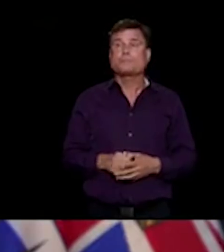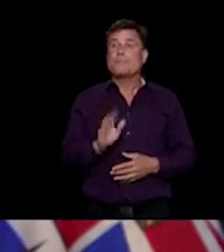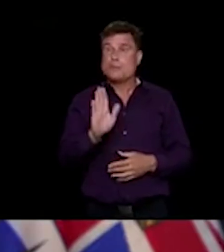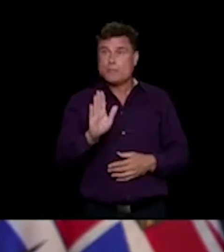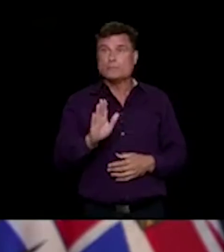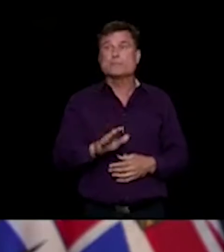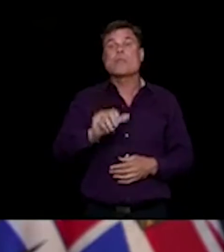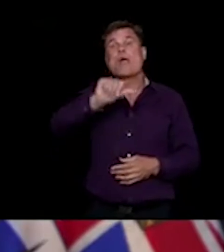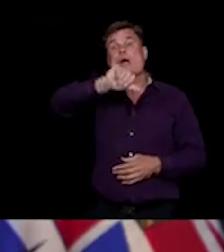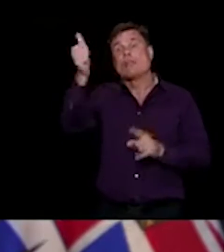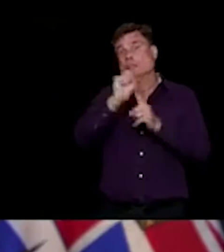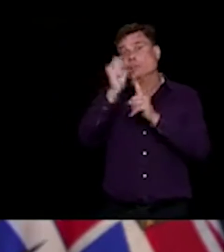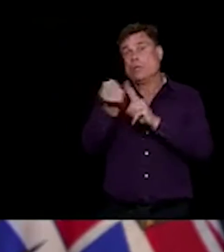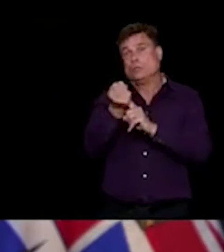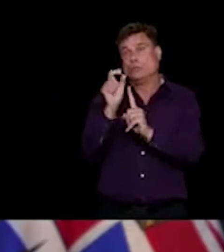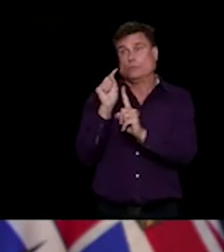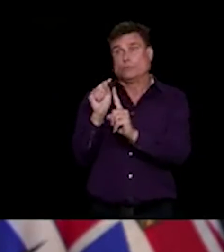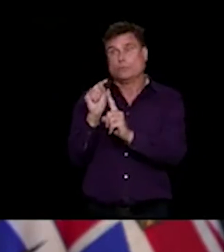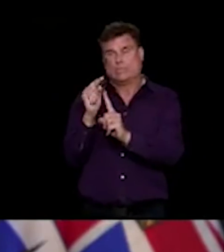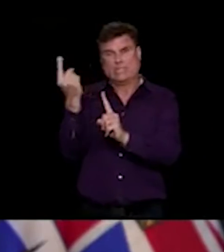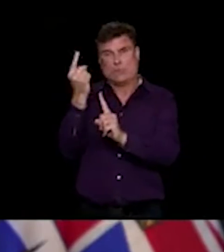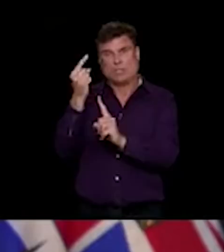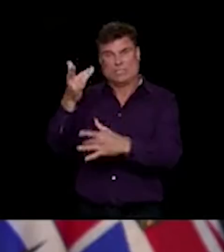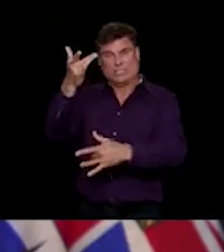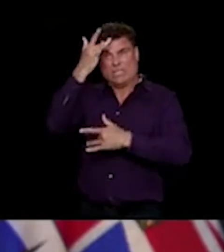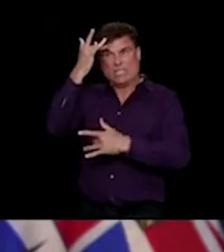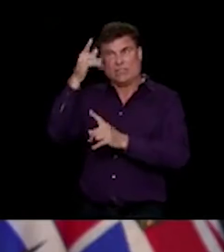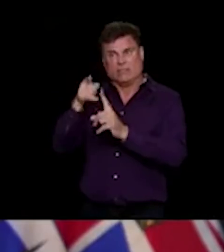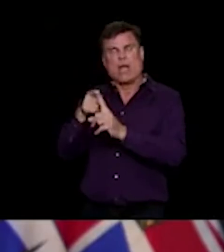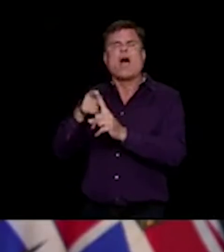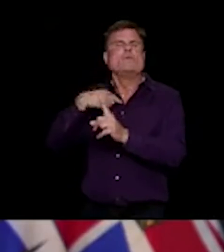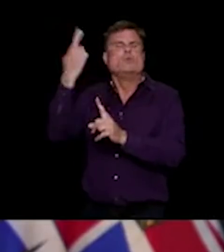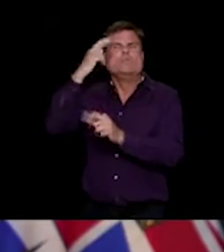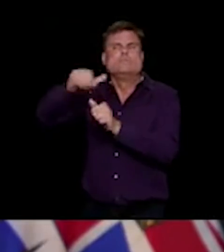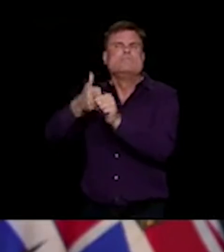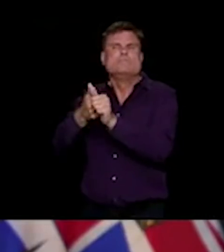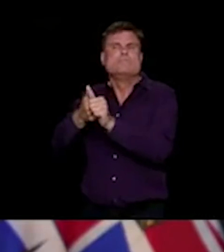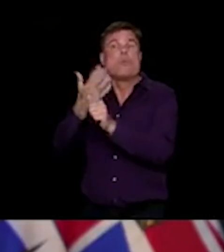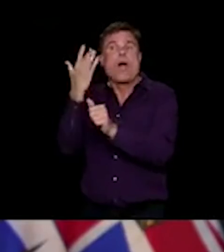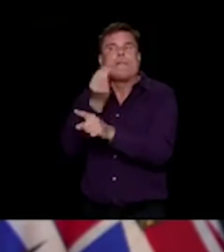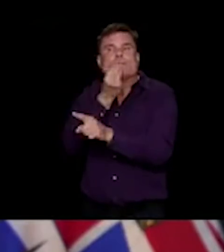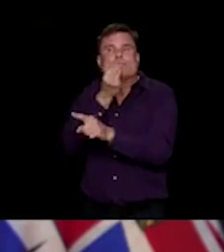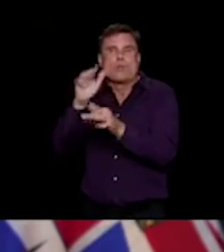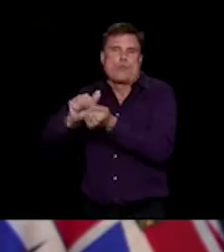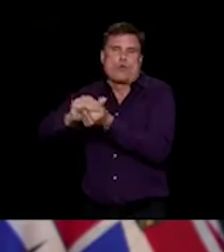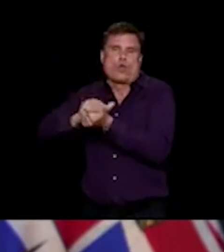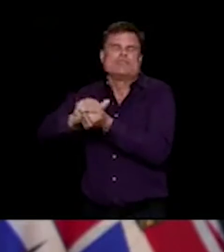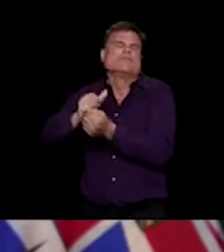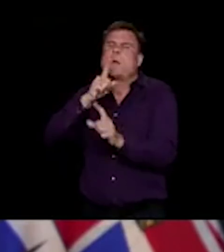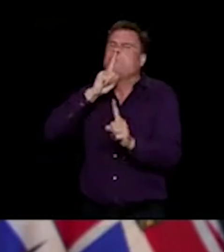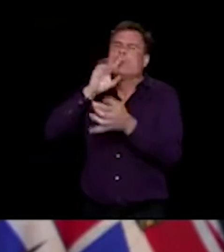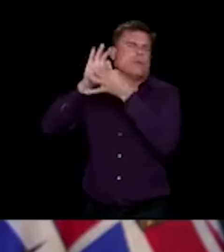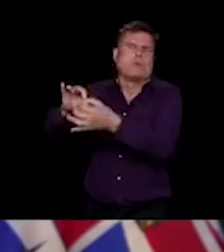washing fruit and vegetables and produce prior to consuming them. We all know that in recent weeks,